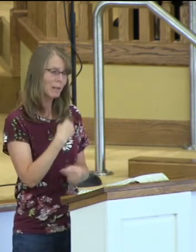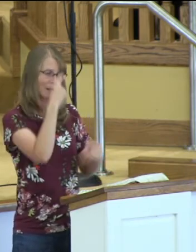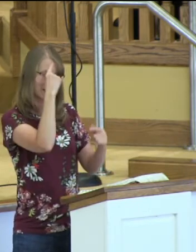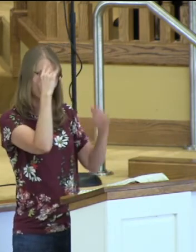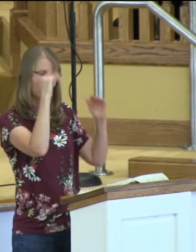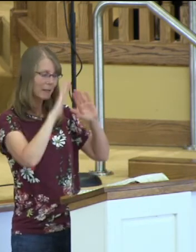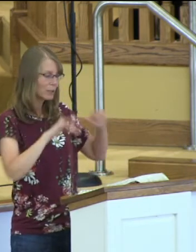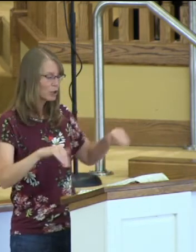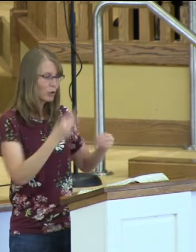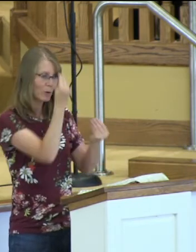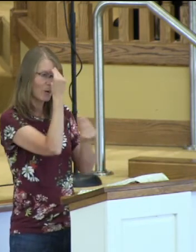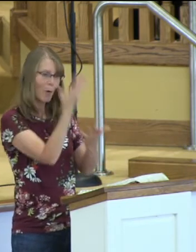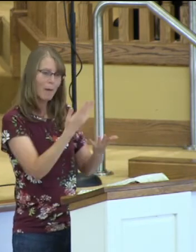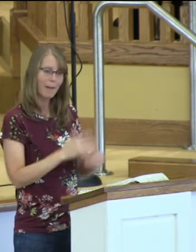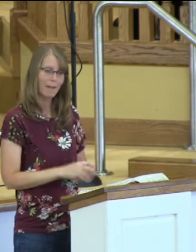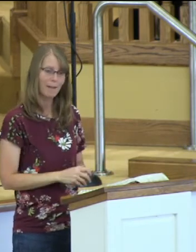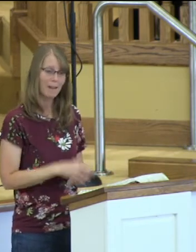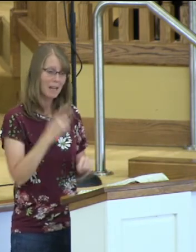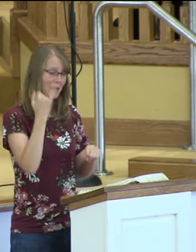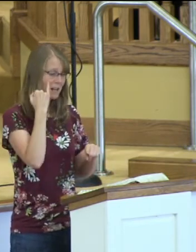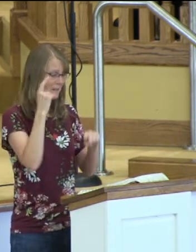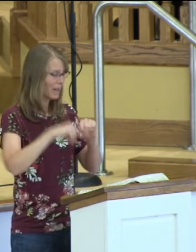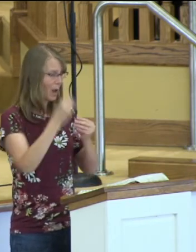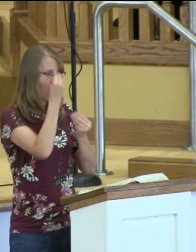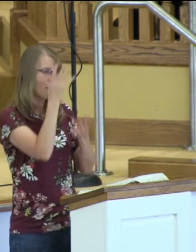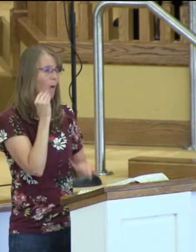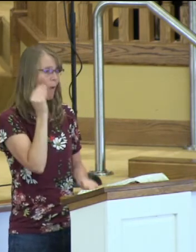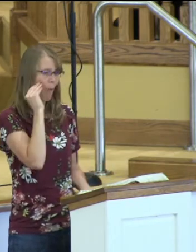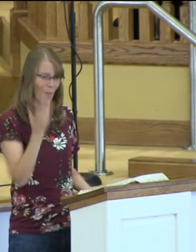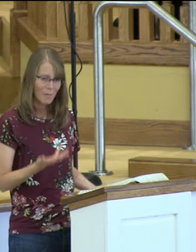right. You can't even do that at home.